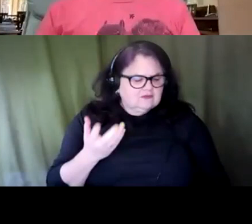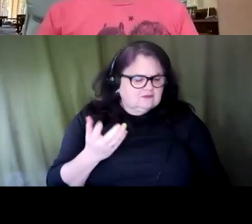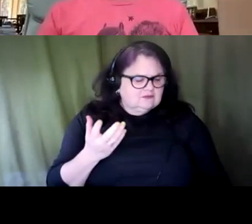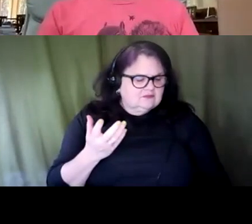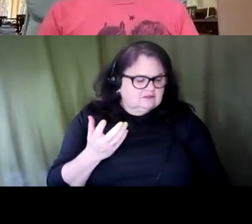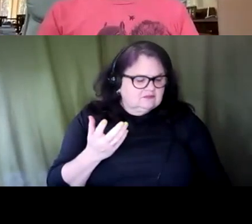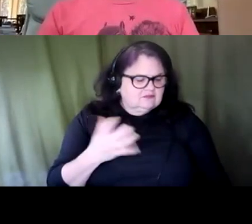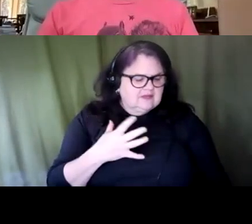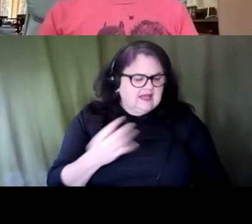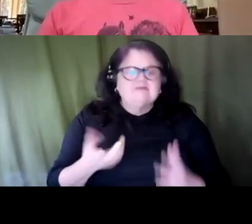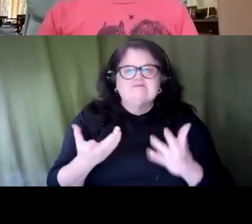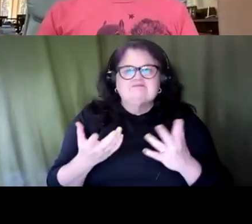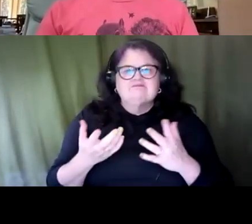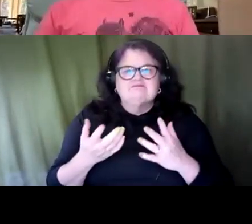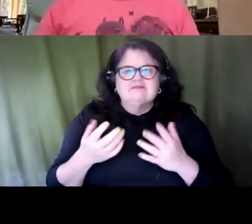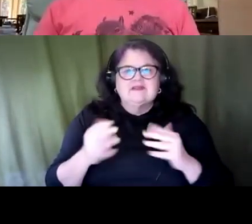navigate.